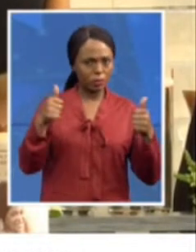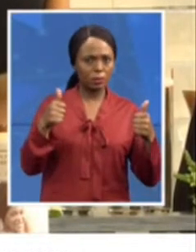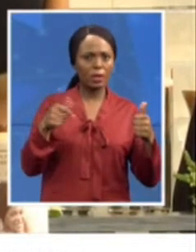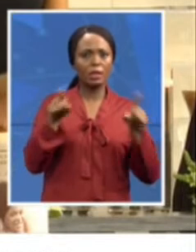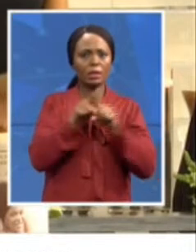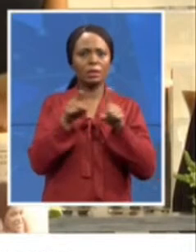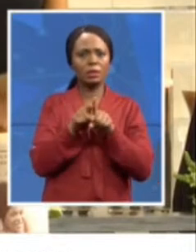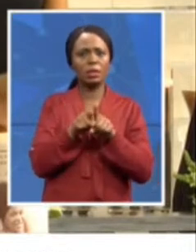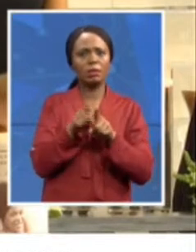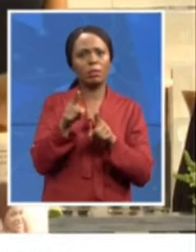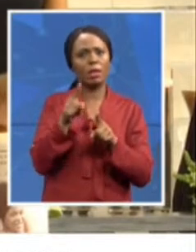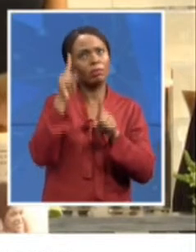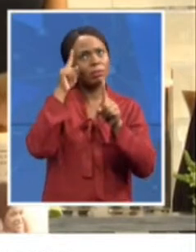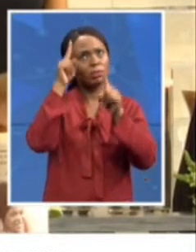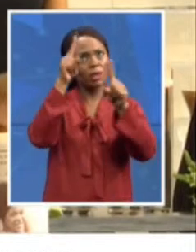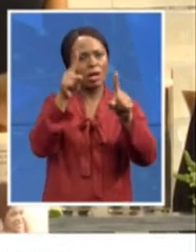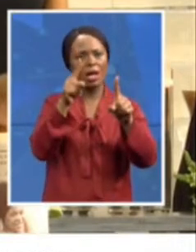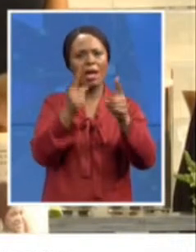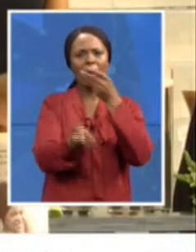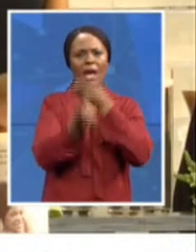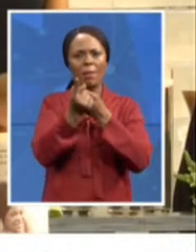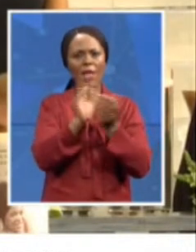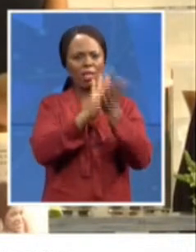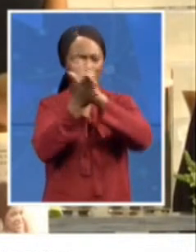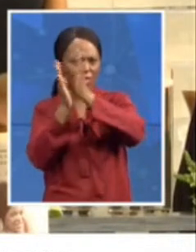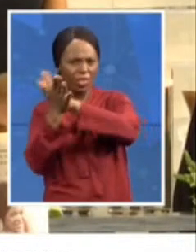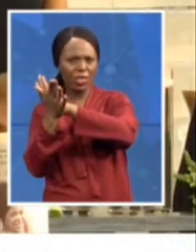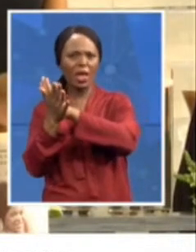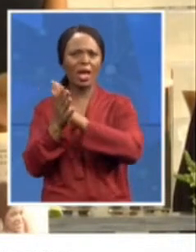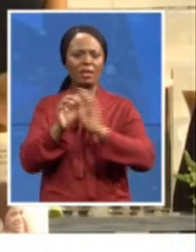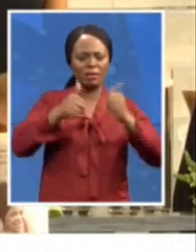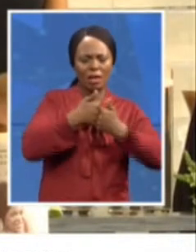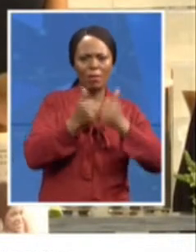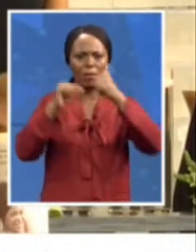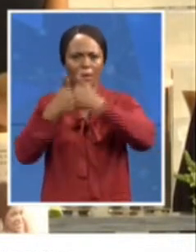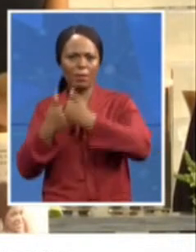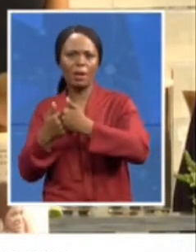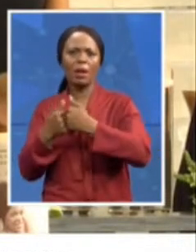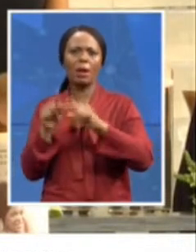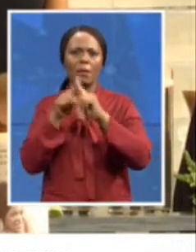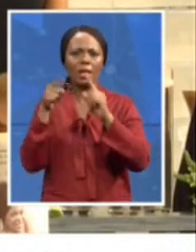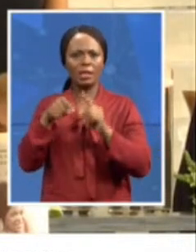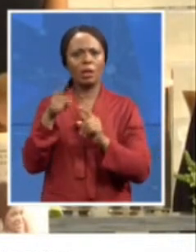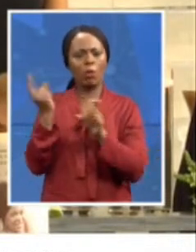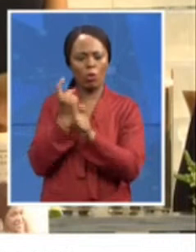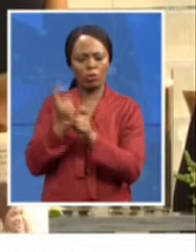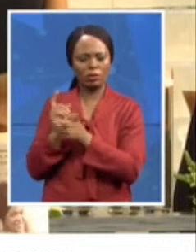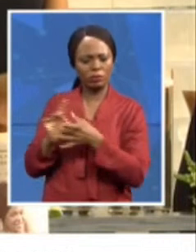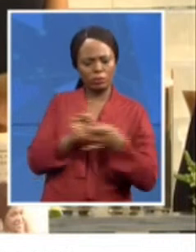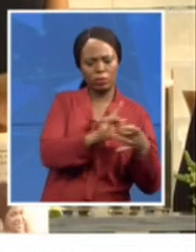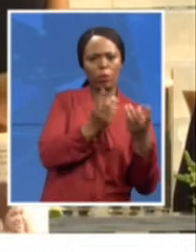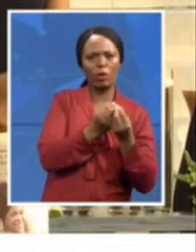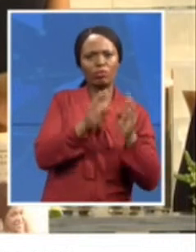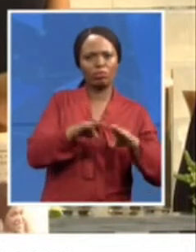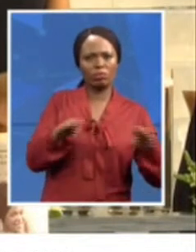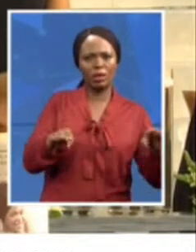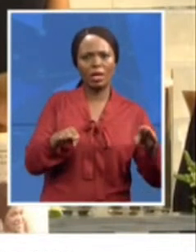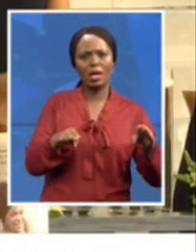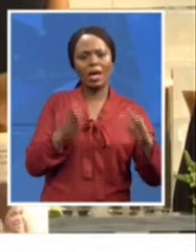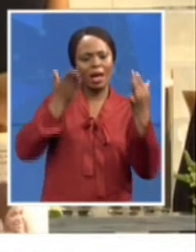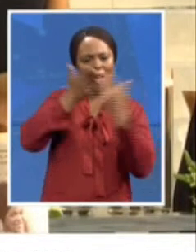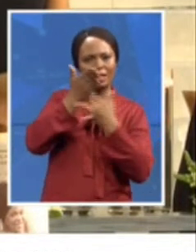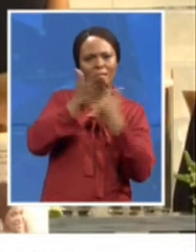family dynamics and how she related to us, her children, no cost was too excessive. Standing guard at her